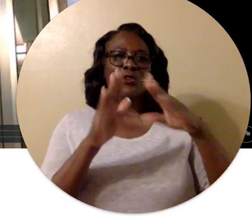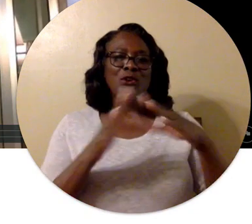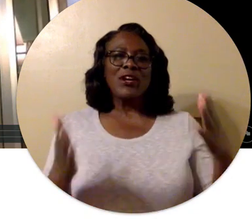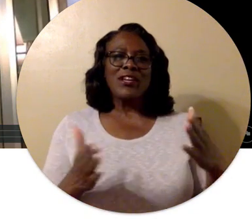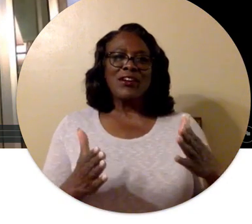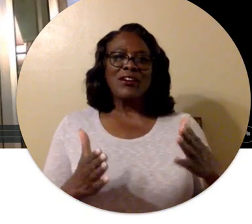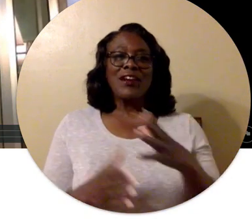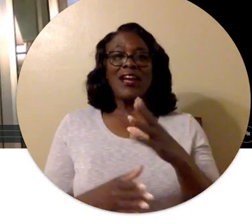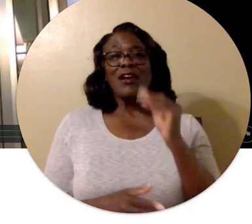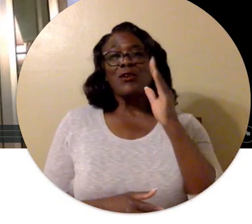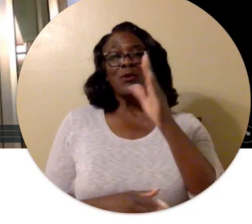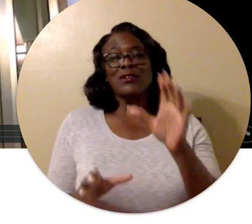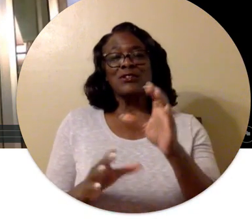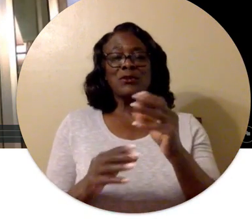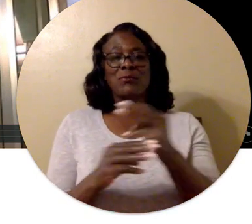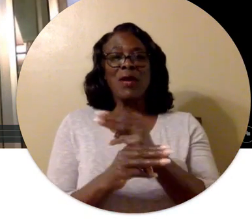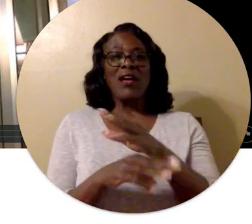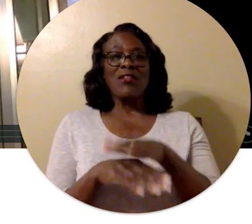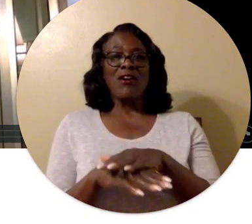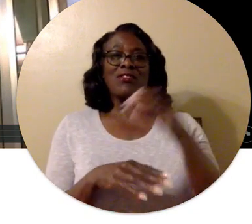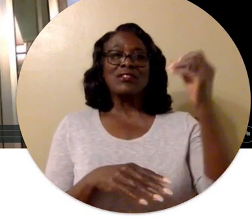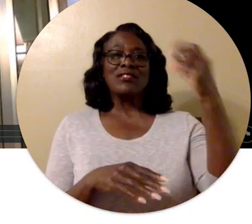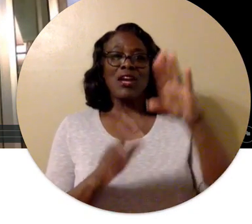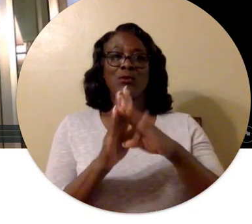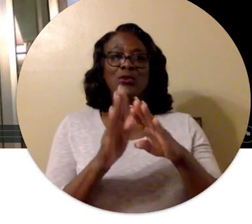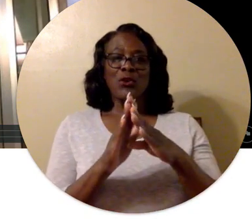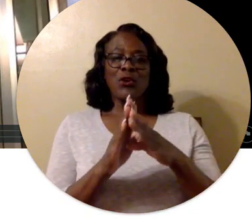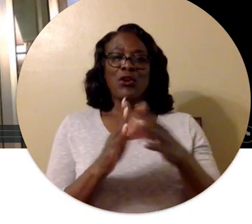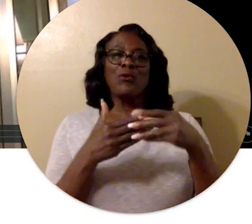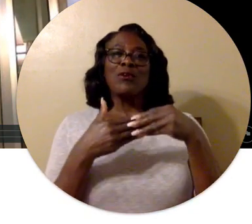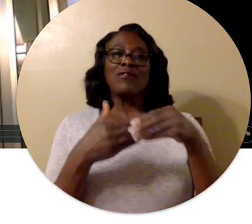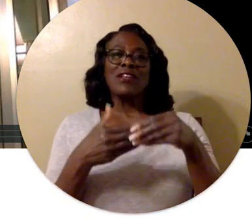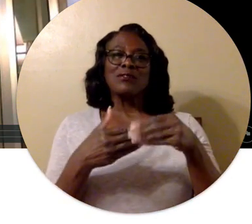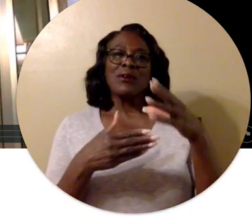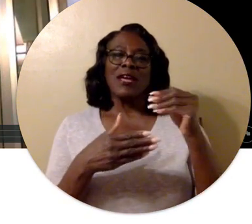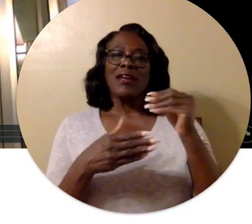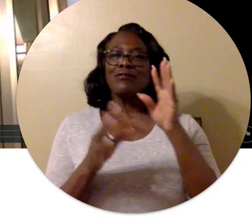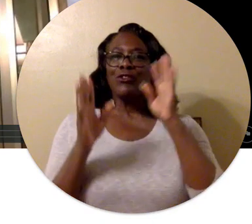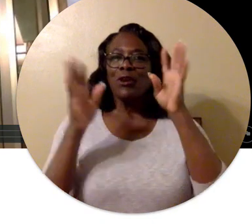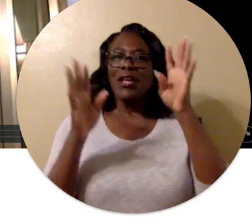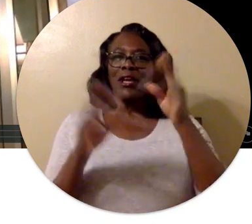on my shower door because we're flexible and we're creative and we're going to make it work. So